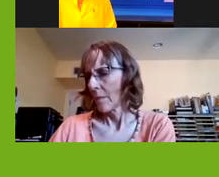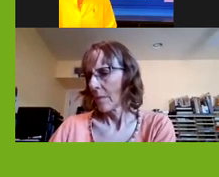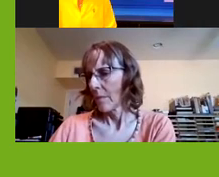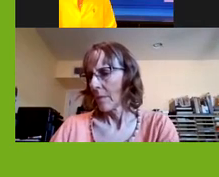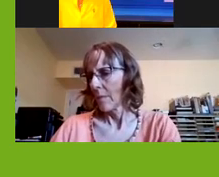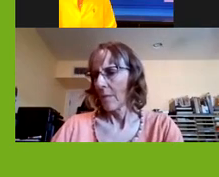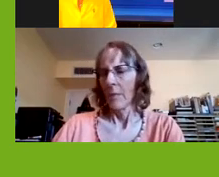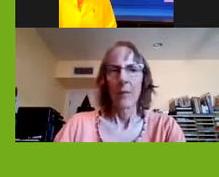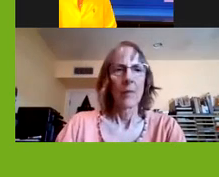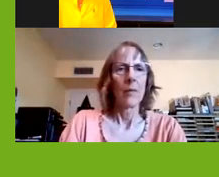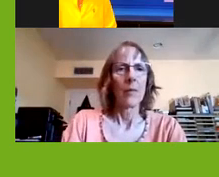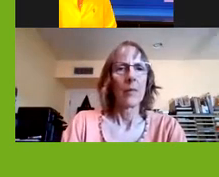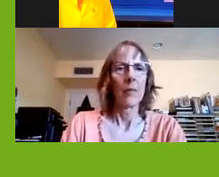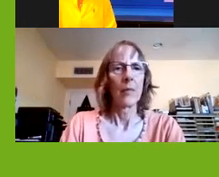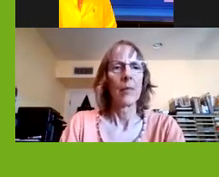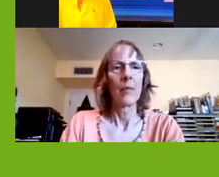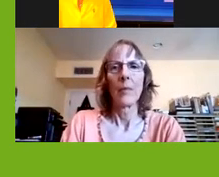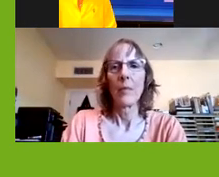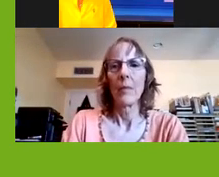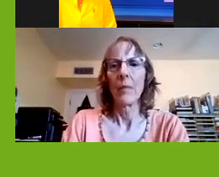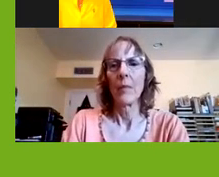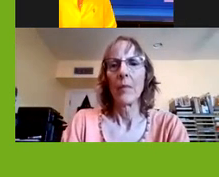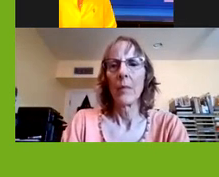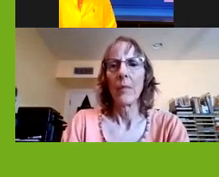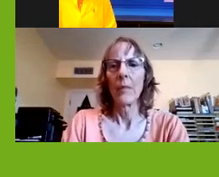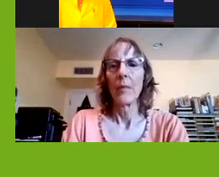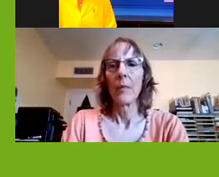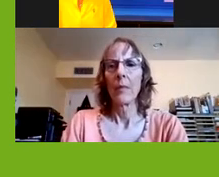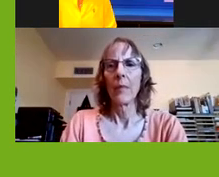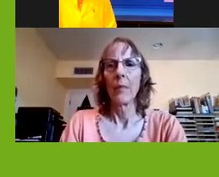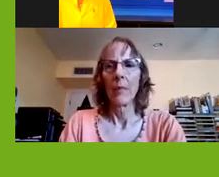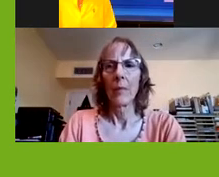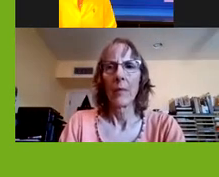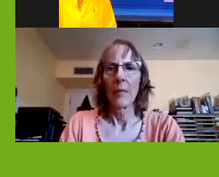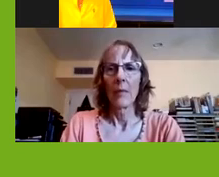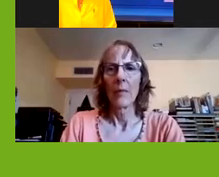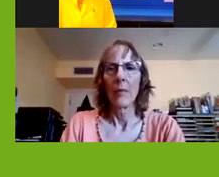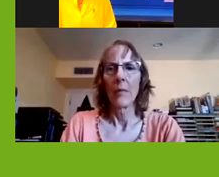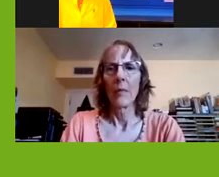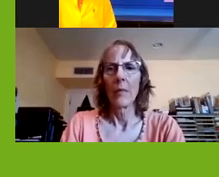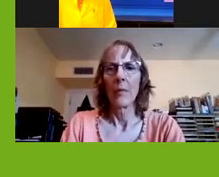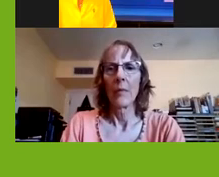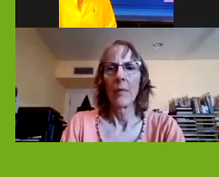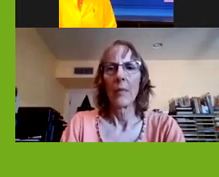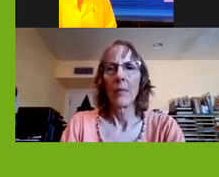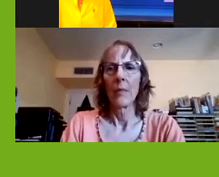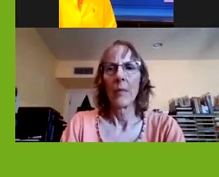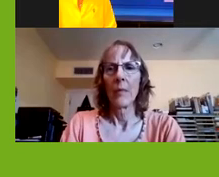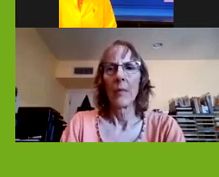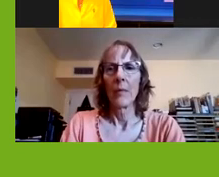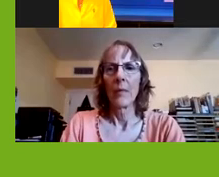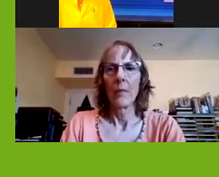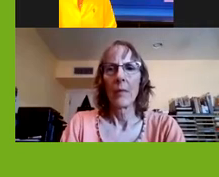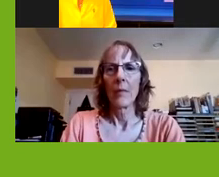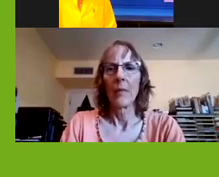is a conversation around yes, we are going to be safe above all else, but we may not always agree with each